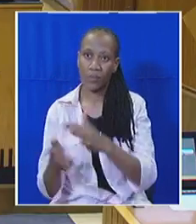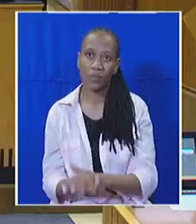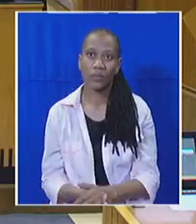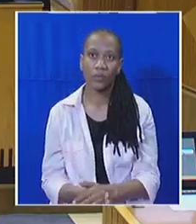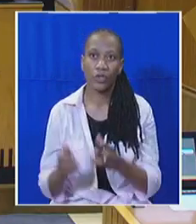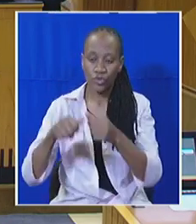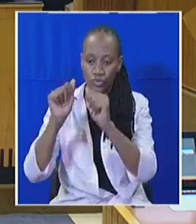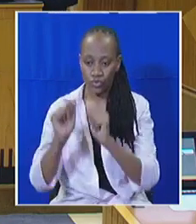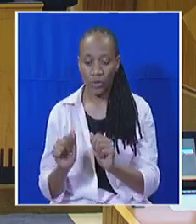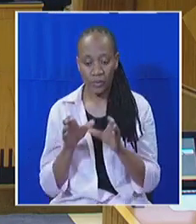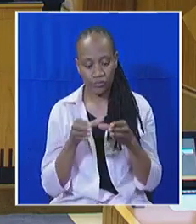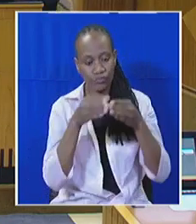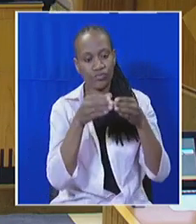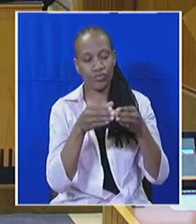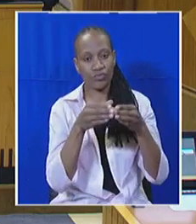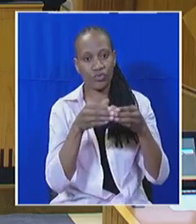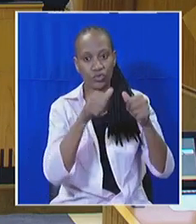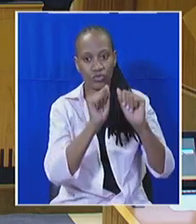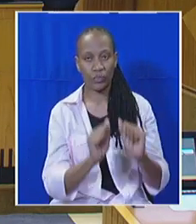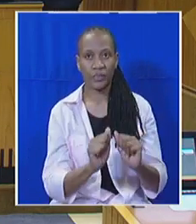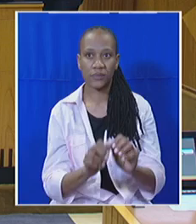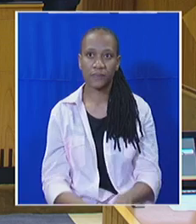chairperson of the committee, the Honourable Karim, will introduce the report.